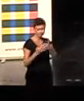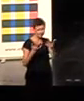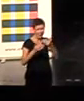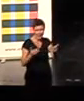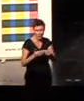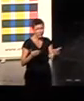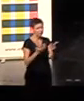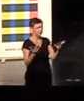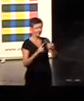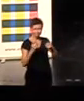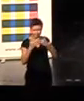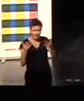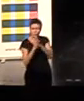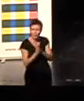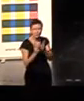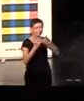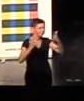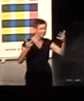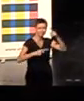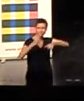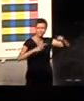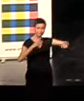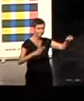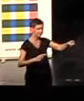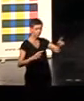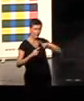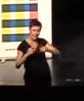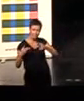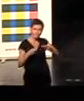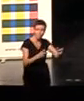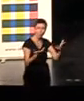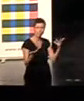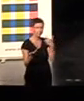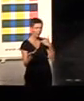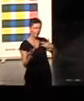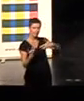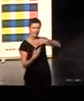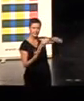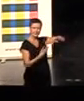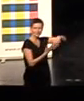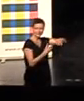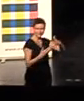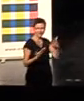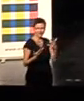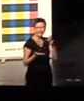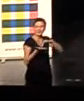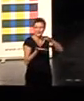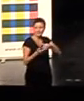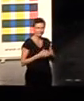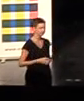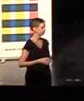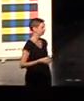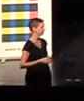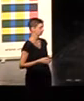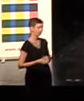en de bal vol met different forms of mix it i sixty one recente waar